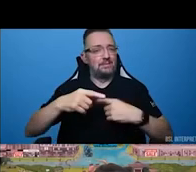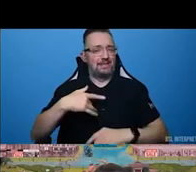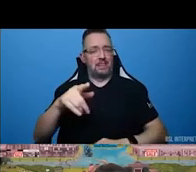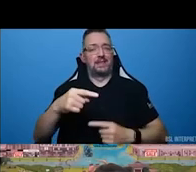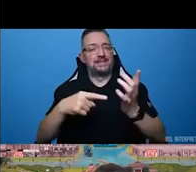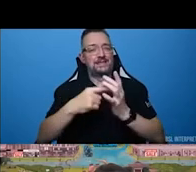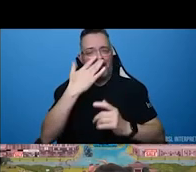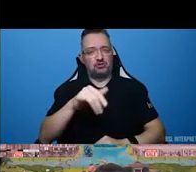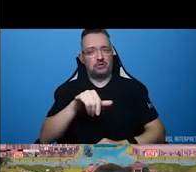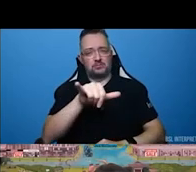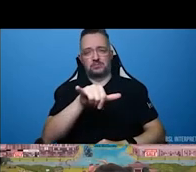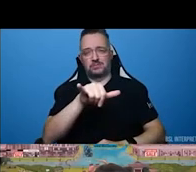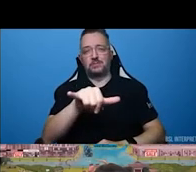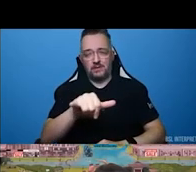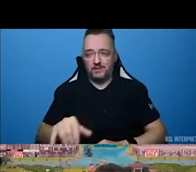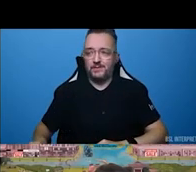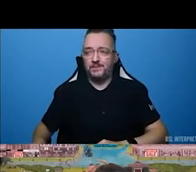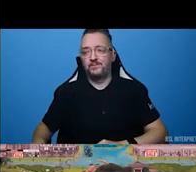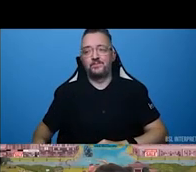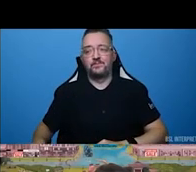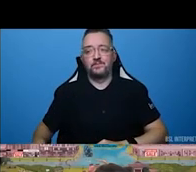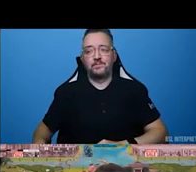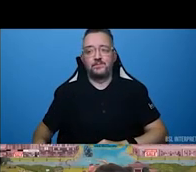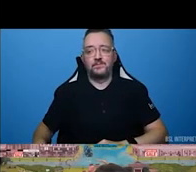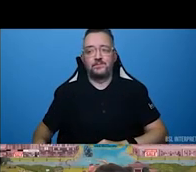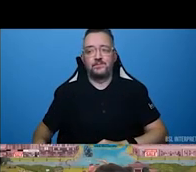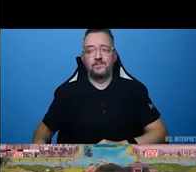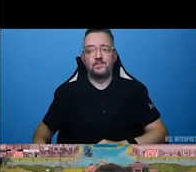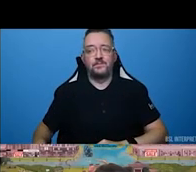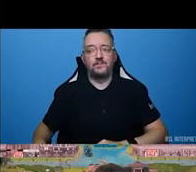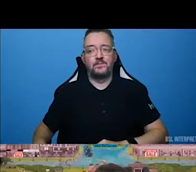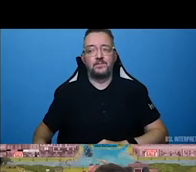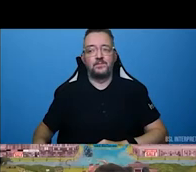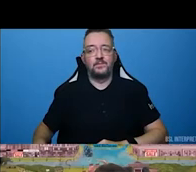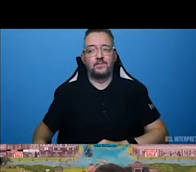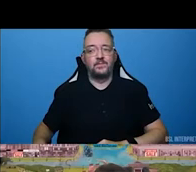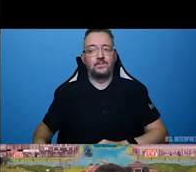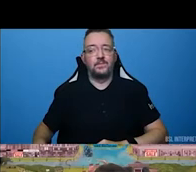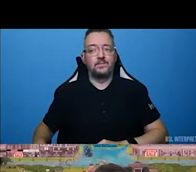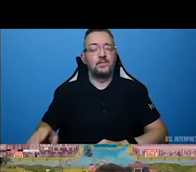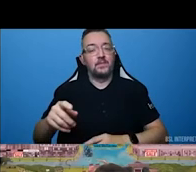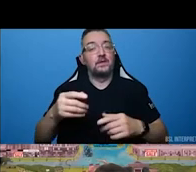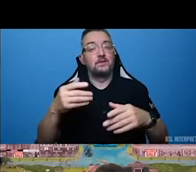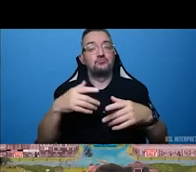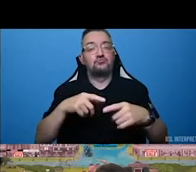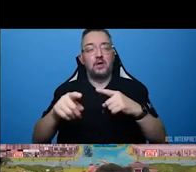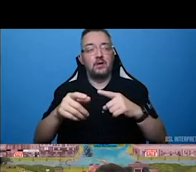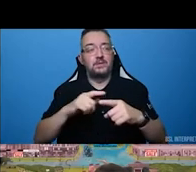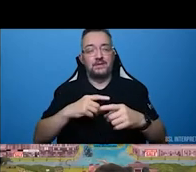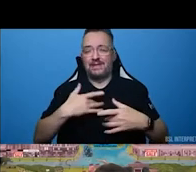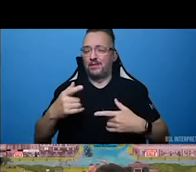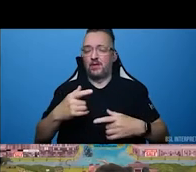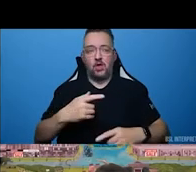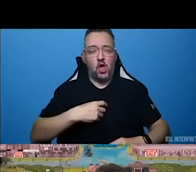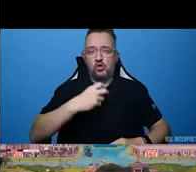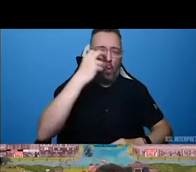so, you know, in this room, the practice was really looking at how teenagers find themselves kind of too old for the playground, but